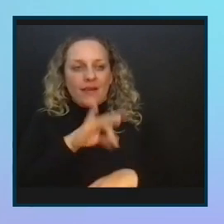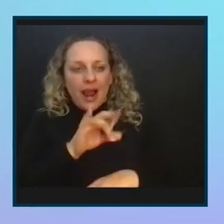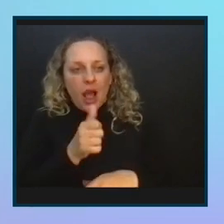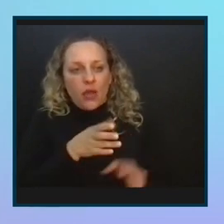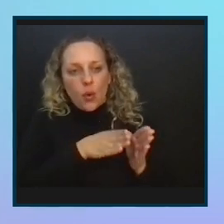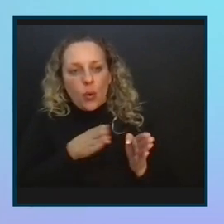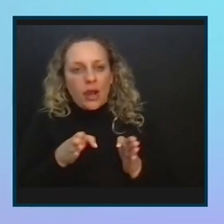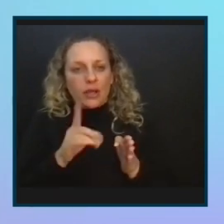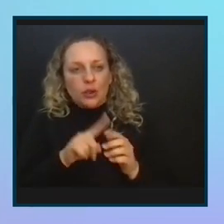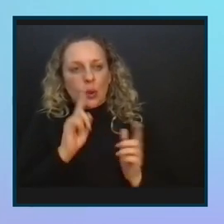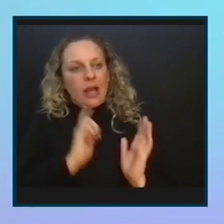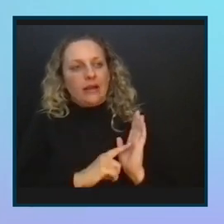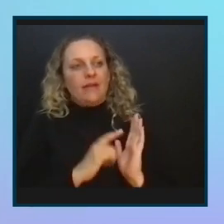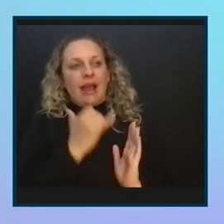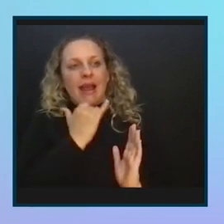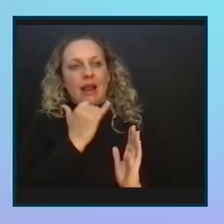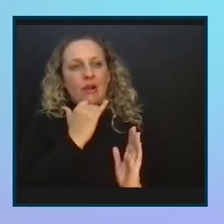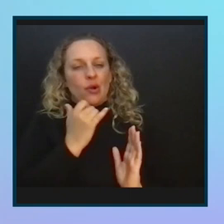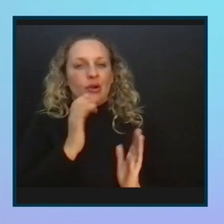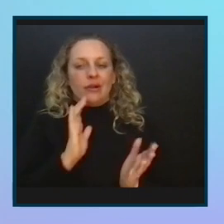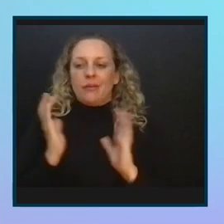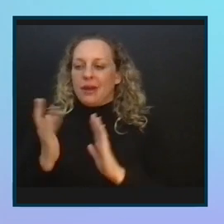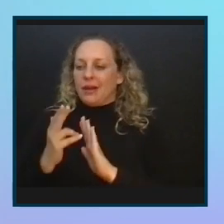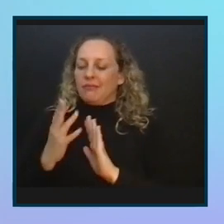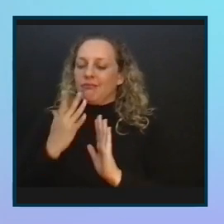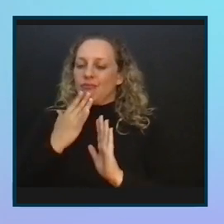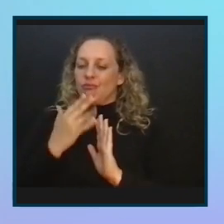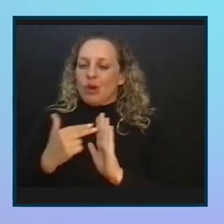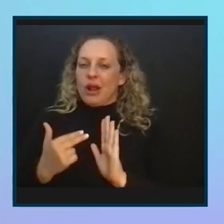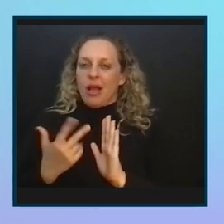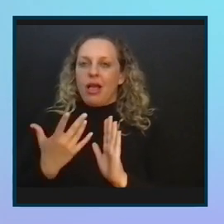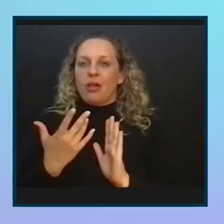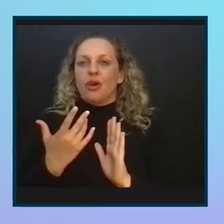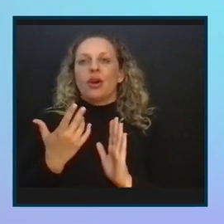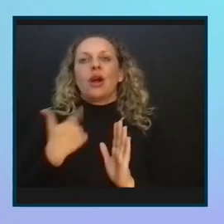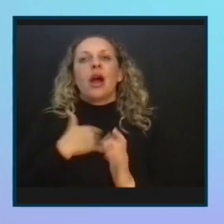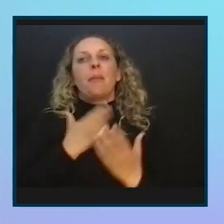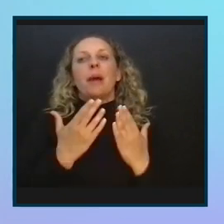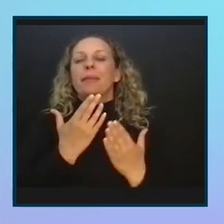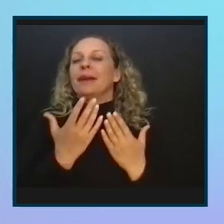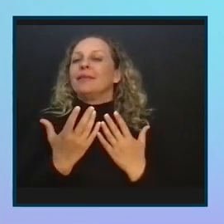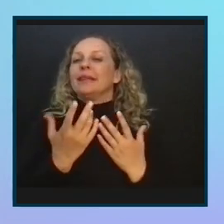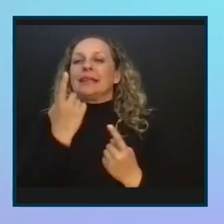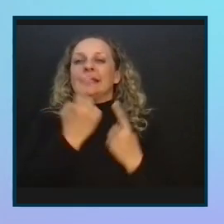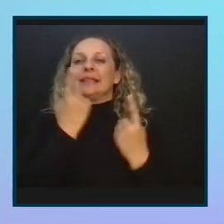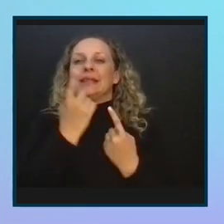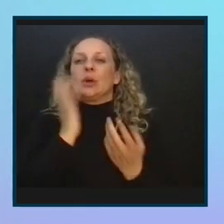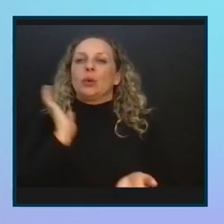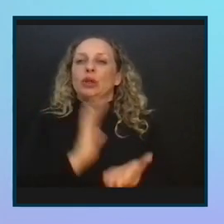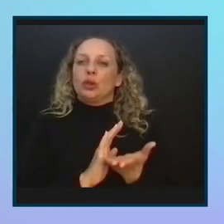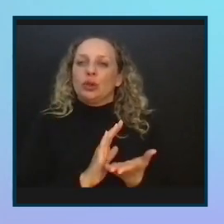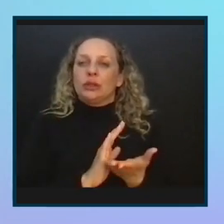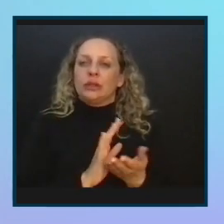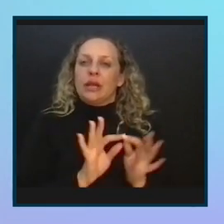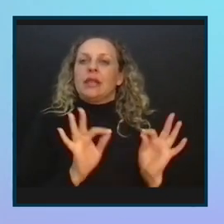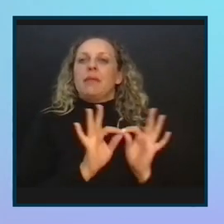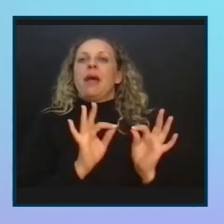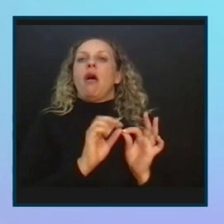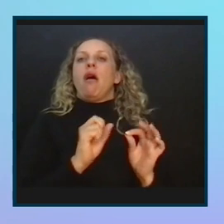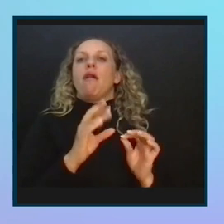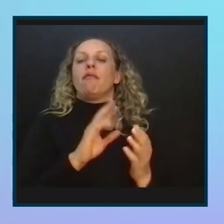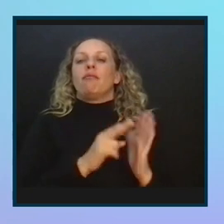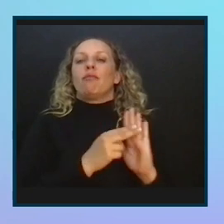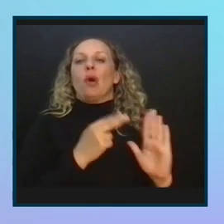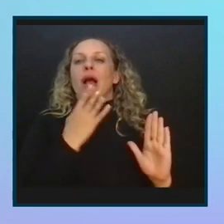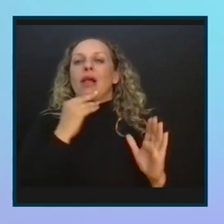other ways to identify errors versus the brand colors, and maybe even consider reducing the amount of brand colors